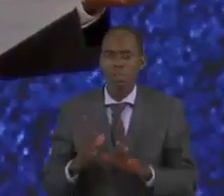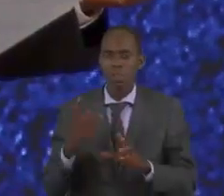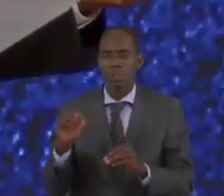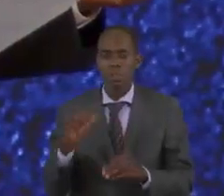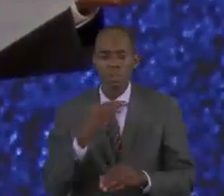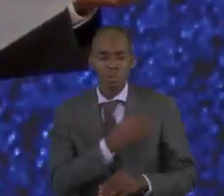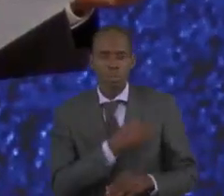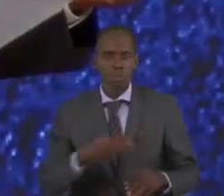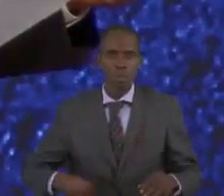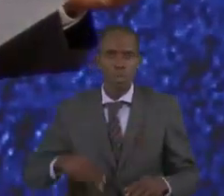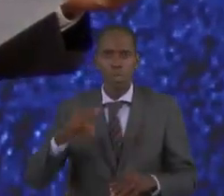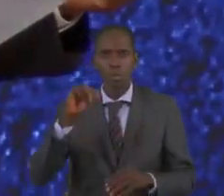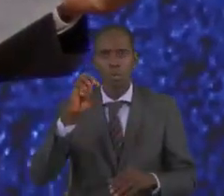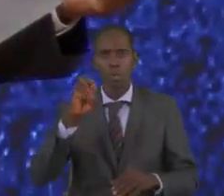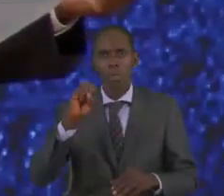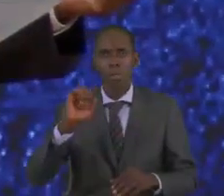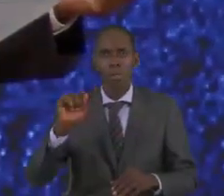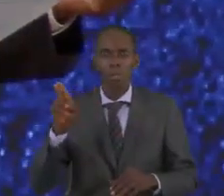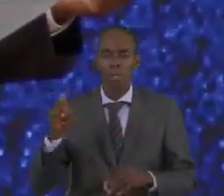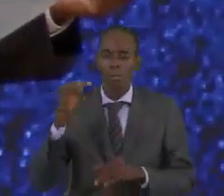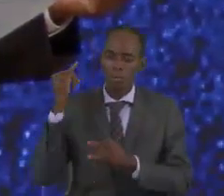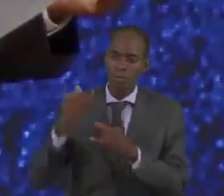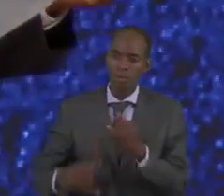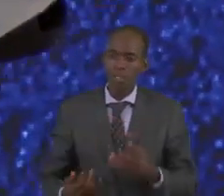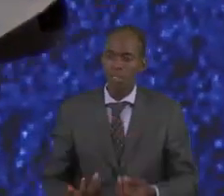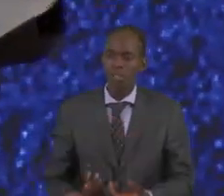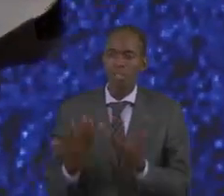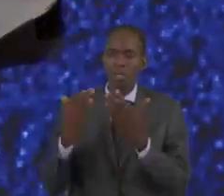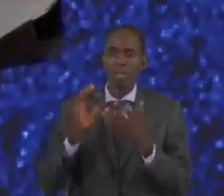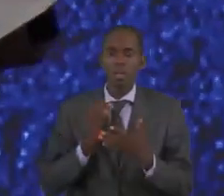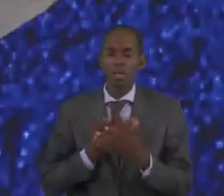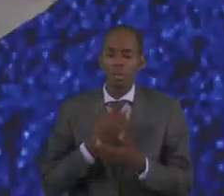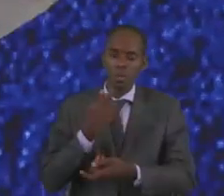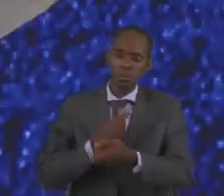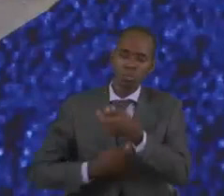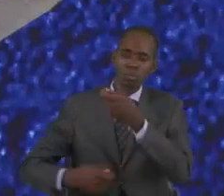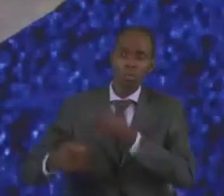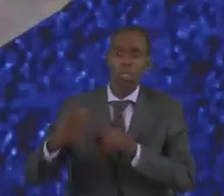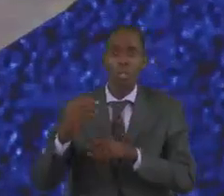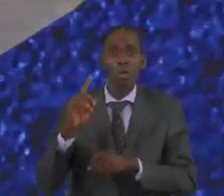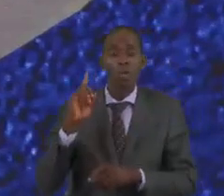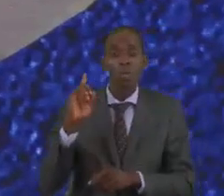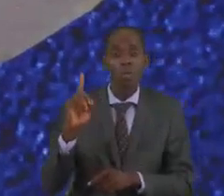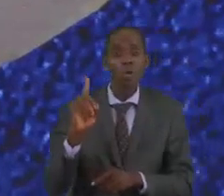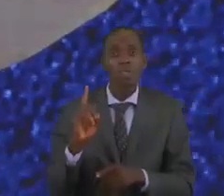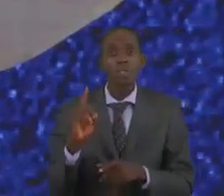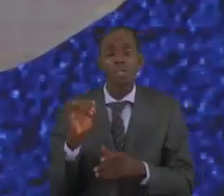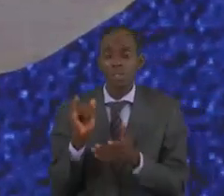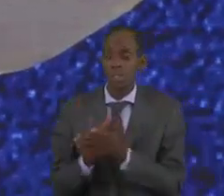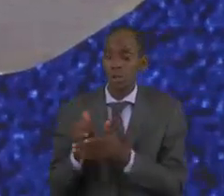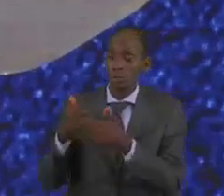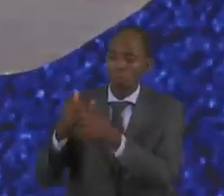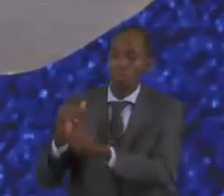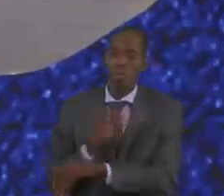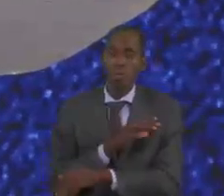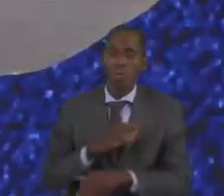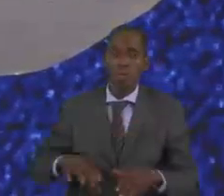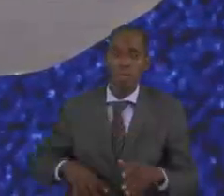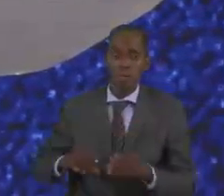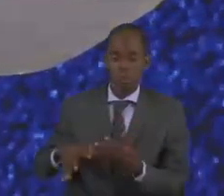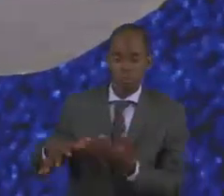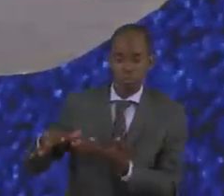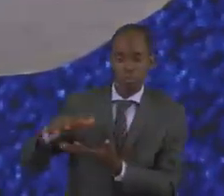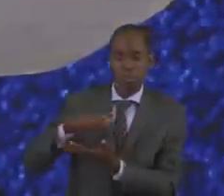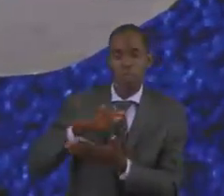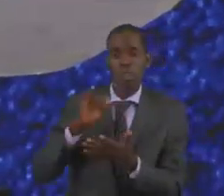Messiah, the final sacrifice, our substitute, the ones that followed Christ, the people